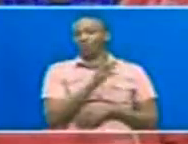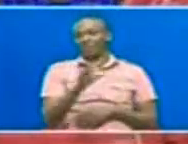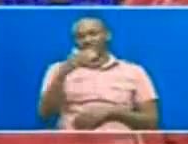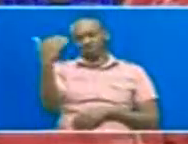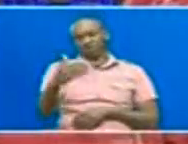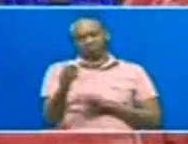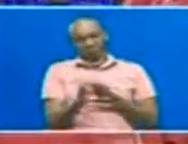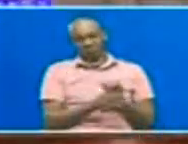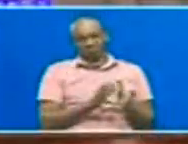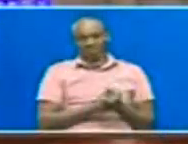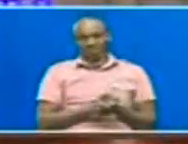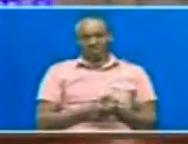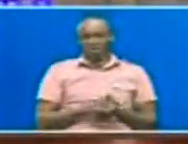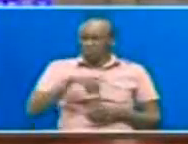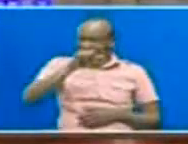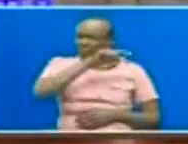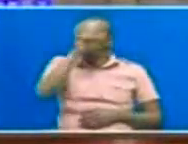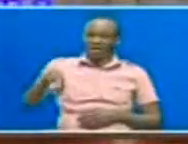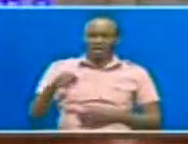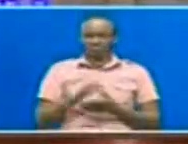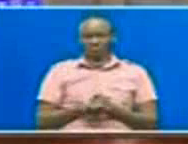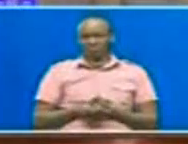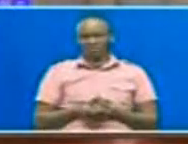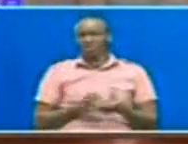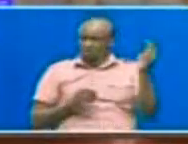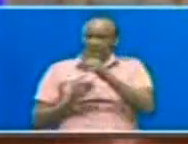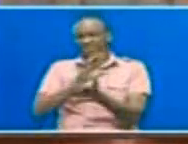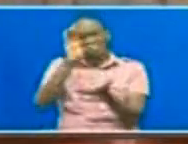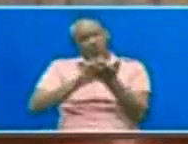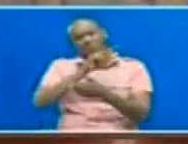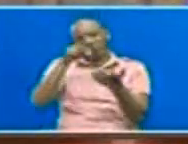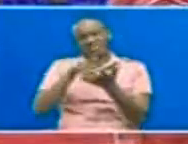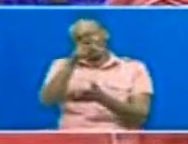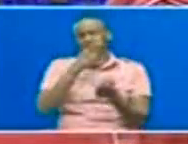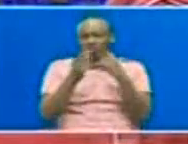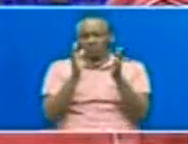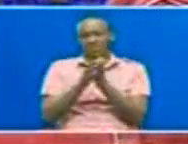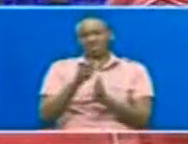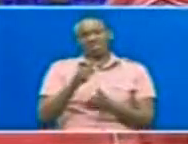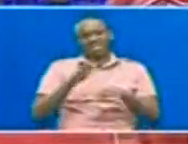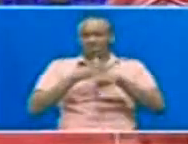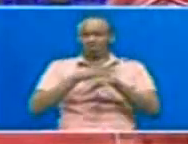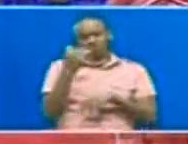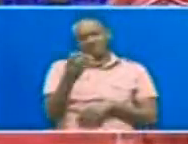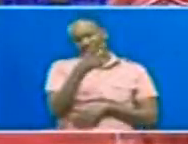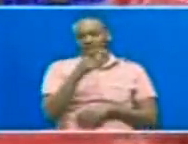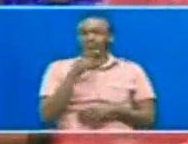tumawaji. Si ukuje Central uongeleshe vijana wetu? Hmm? Ukuje Central? If I'm invited,